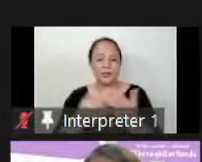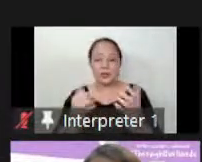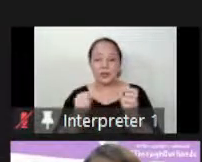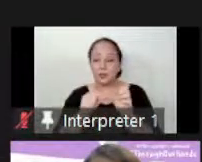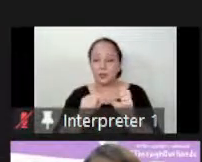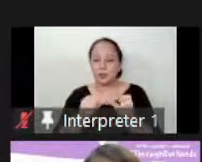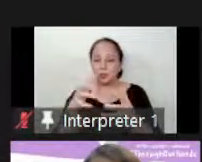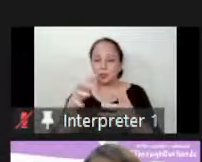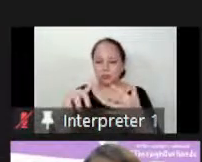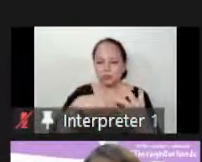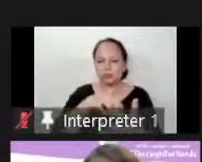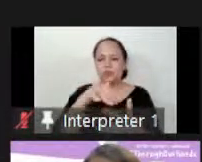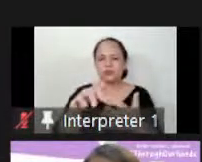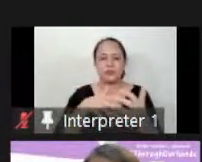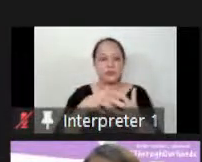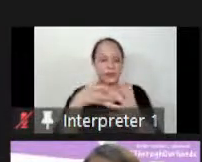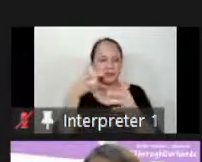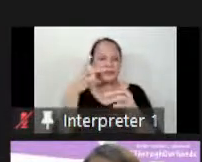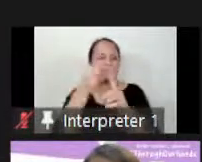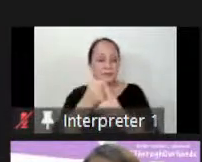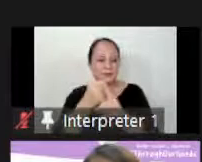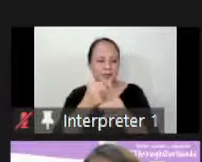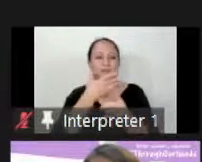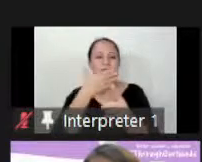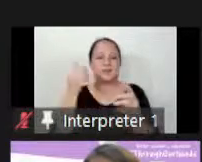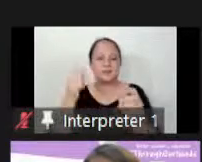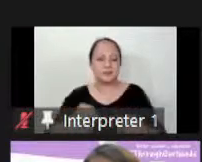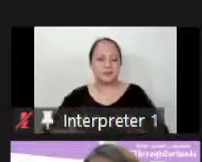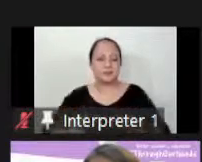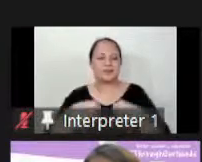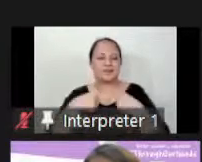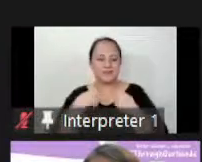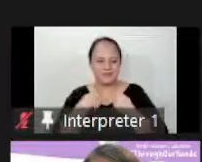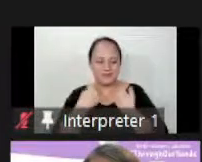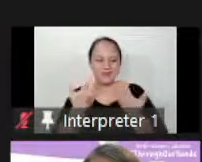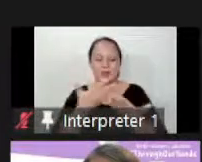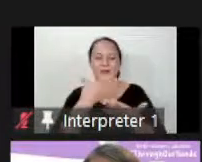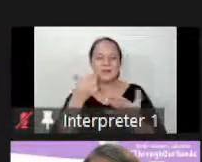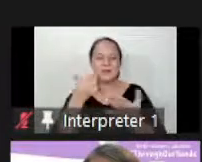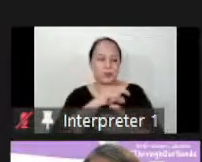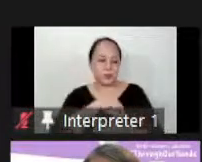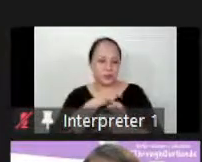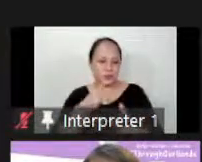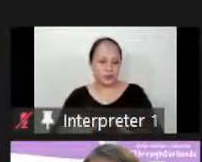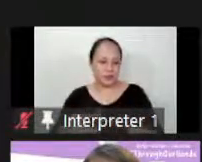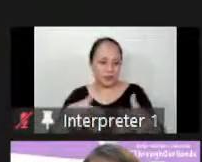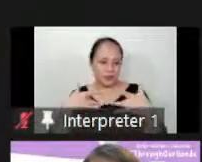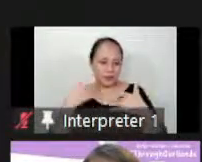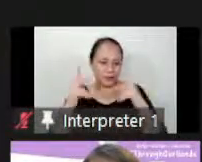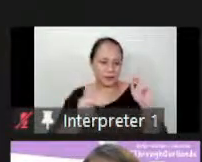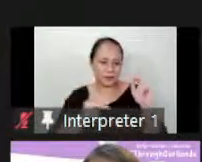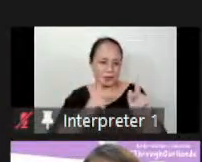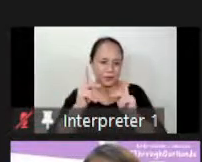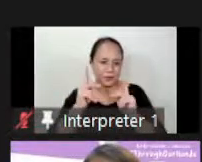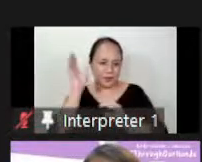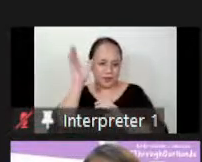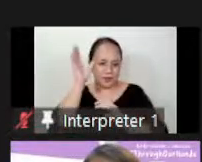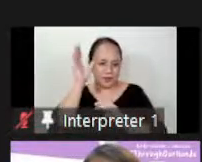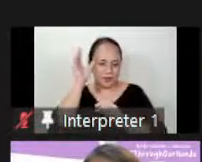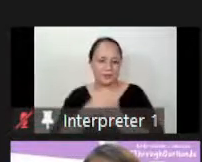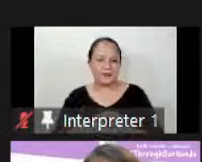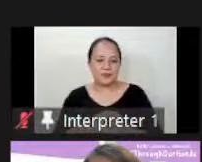Through our continuing collaboration, we can achieve better survival and better quality of life for people with